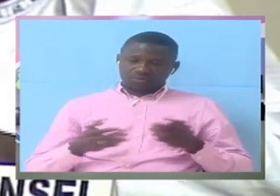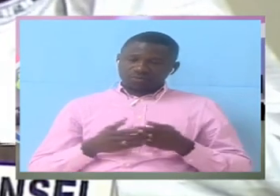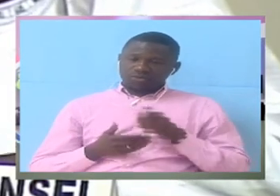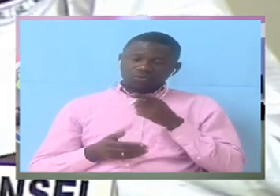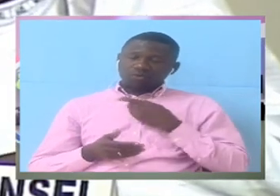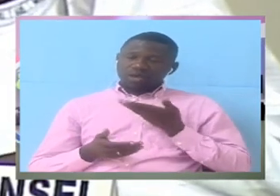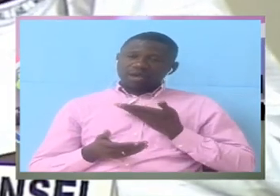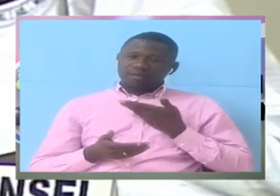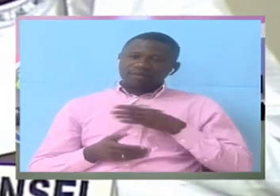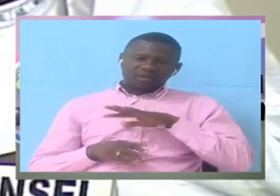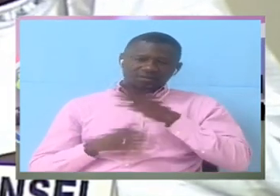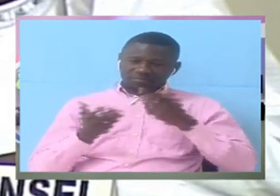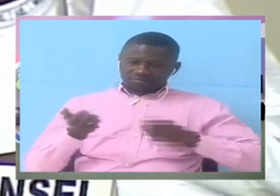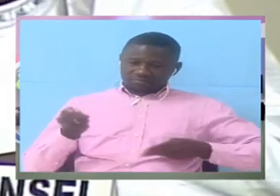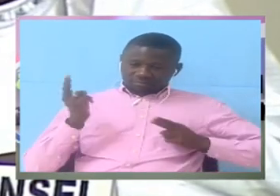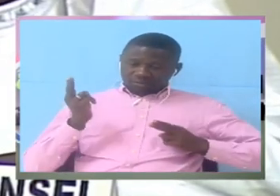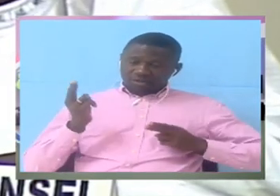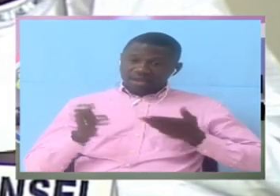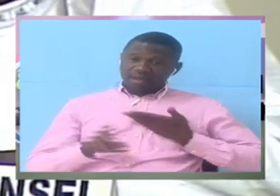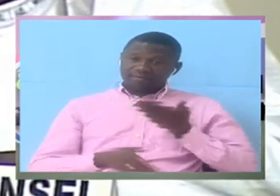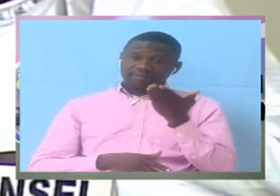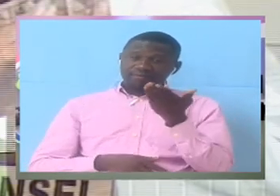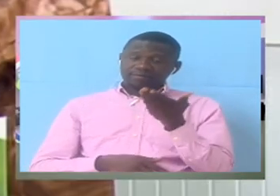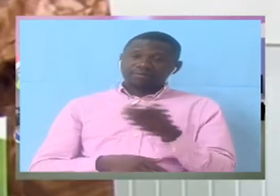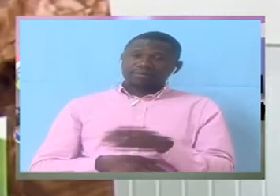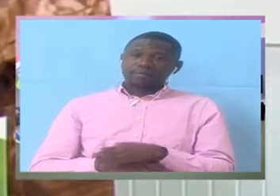Did you have any weapons?